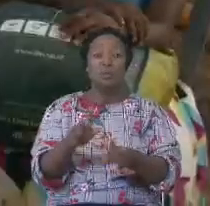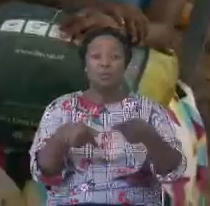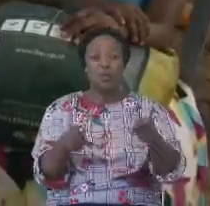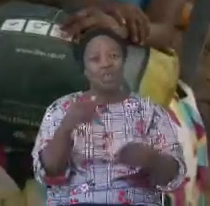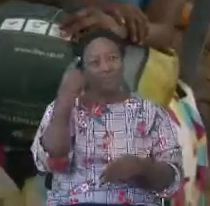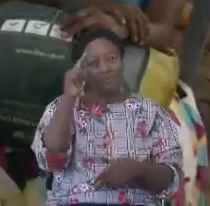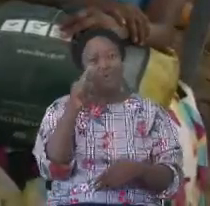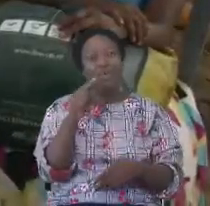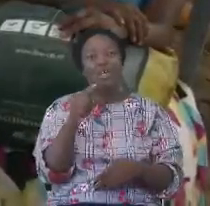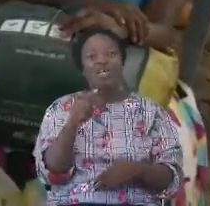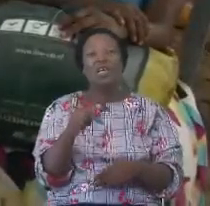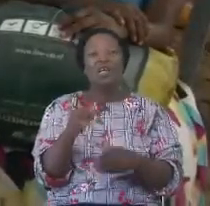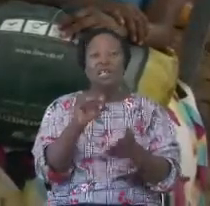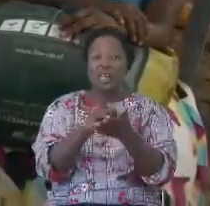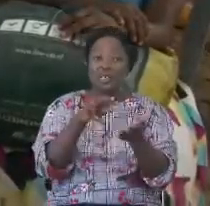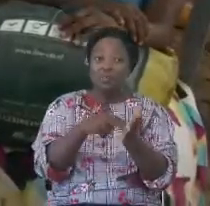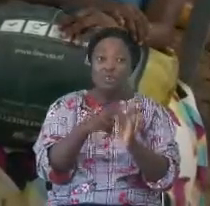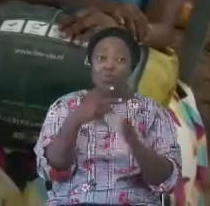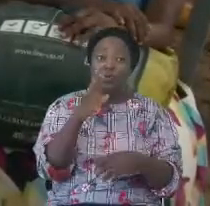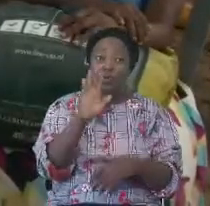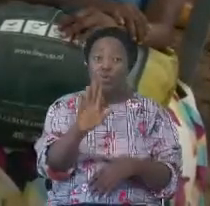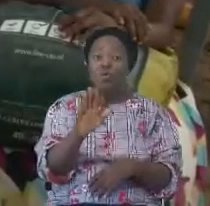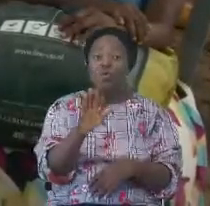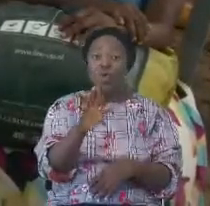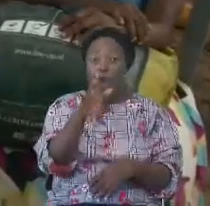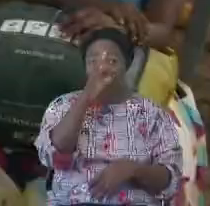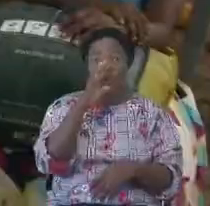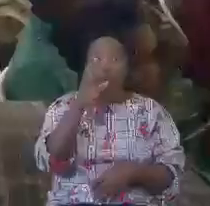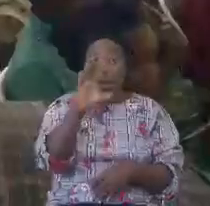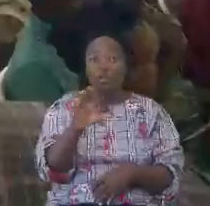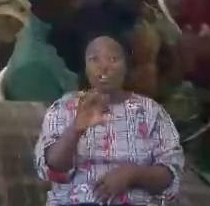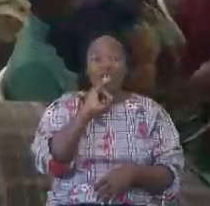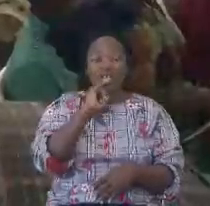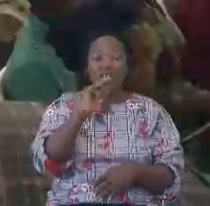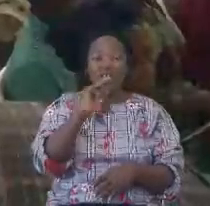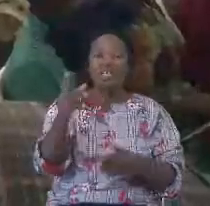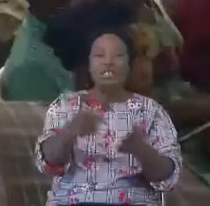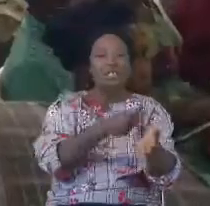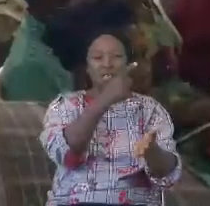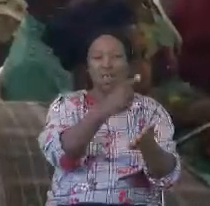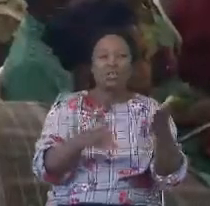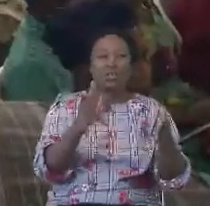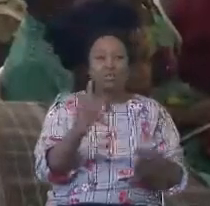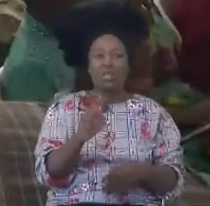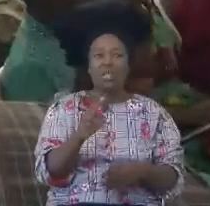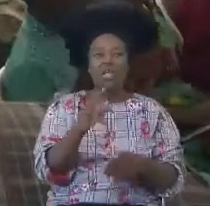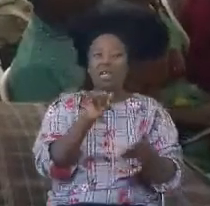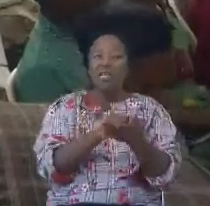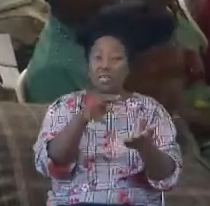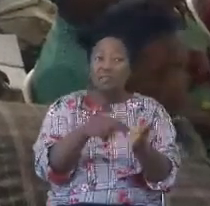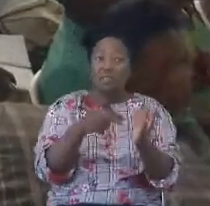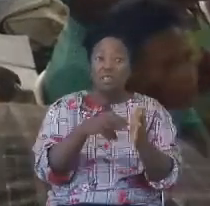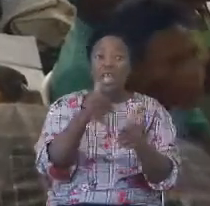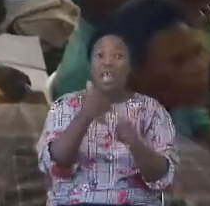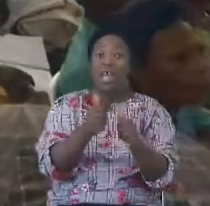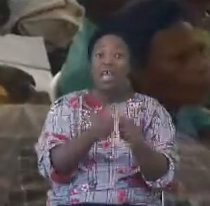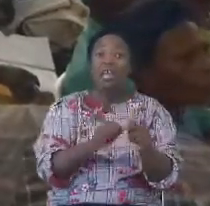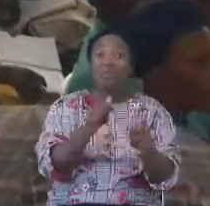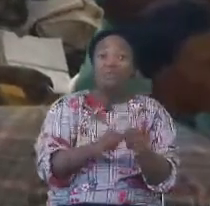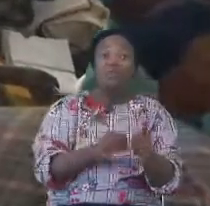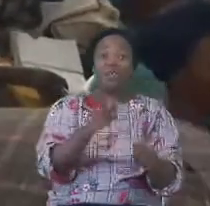That means your salvation is provided. That means your curse is